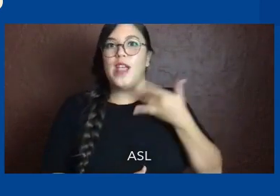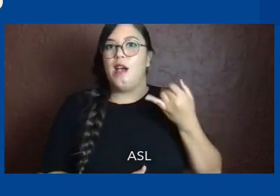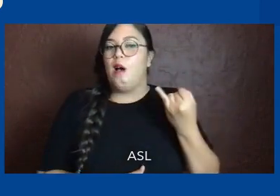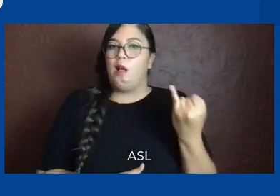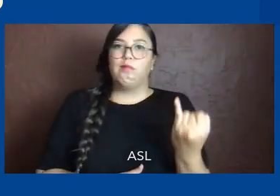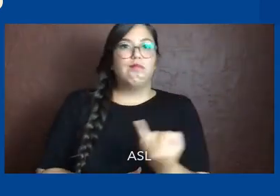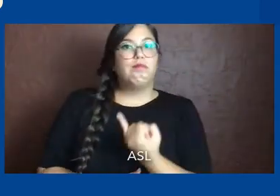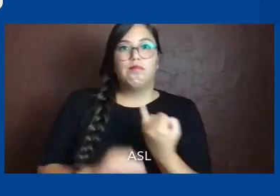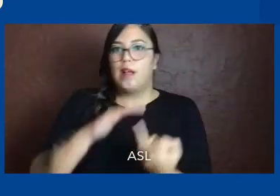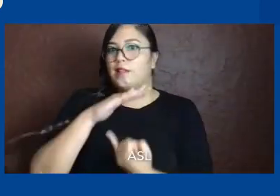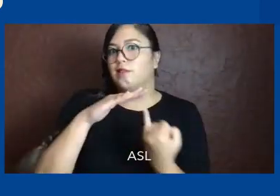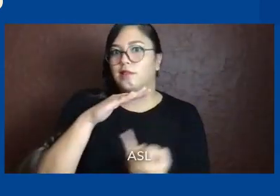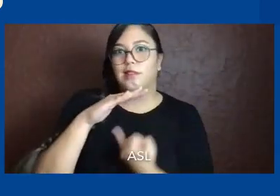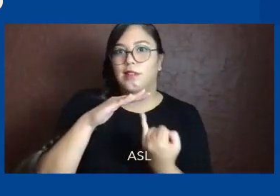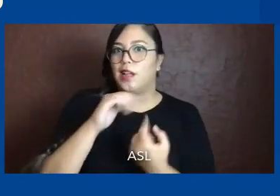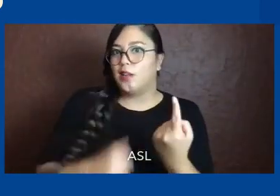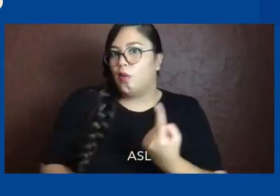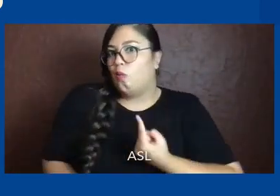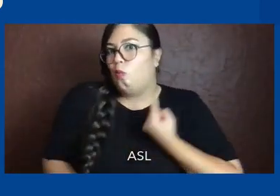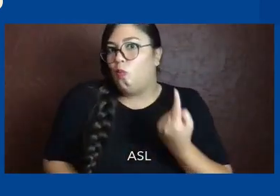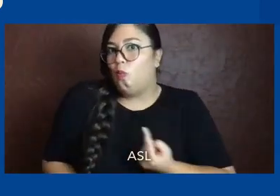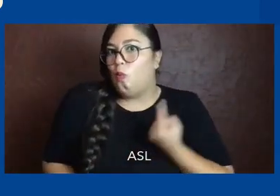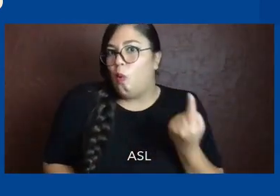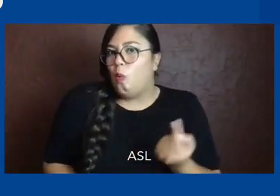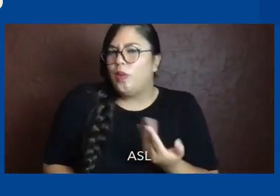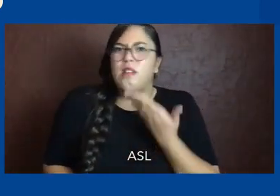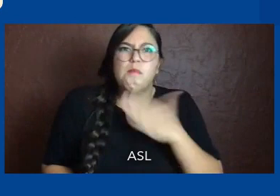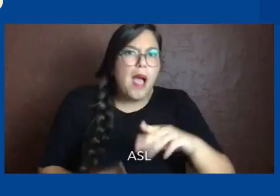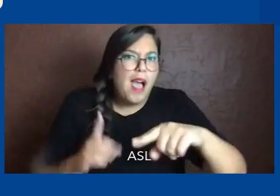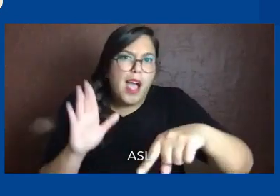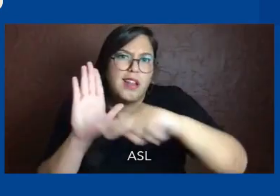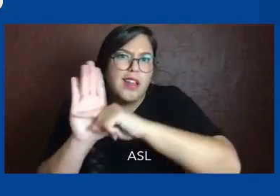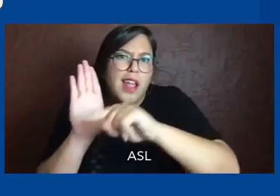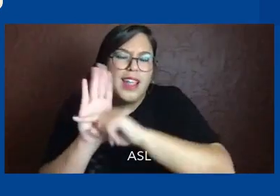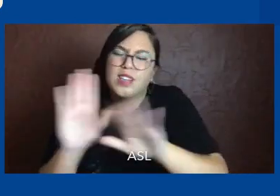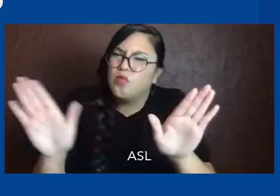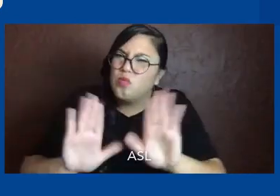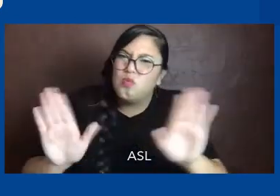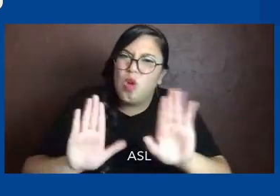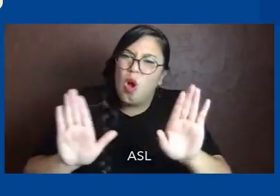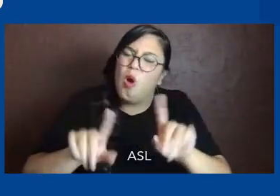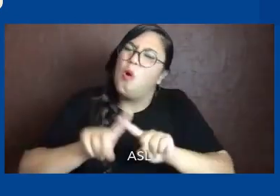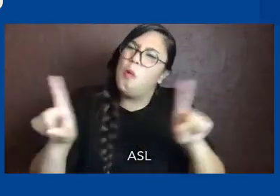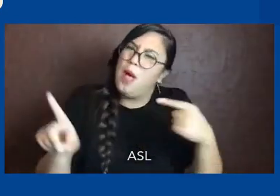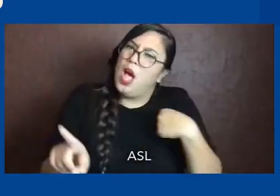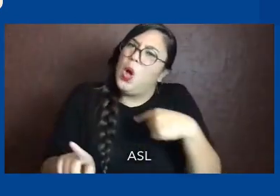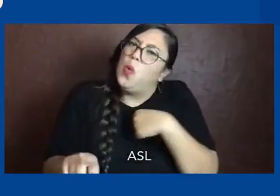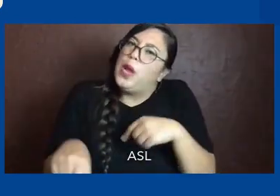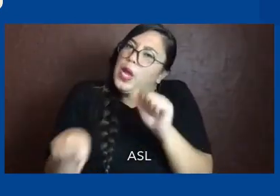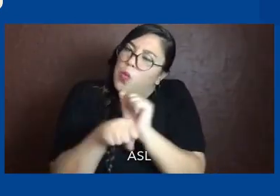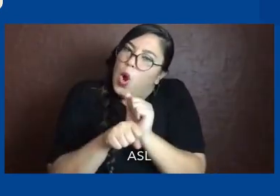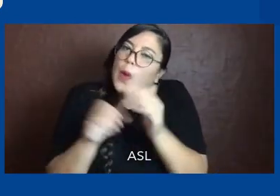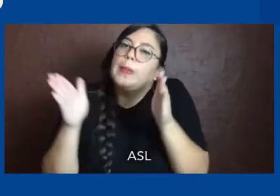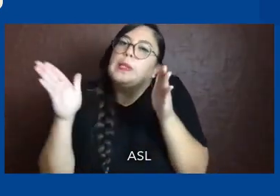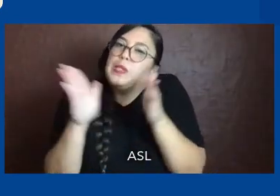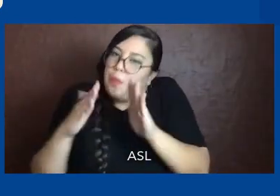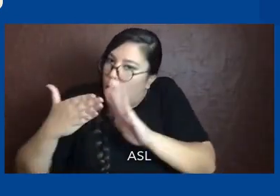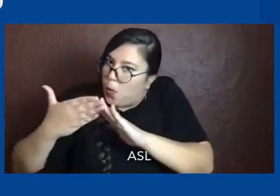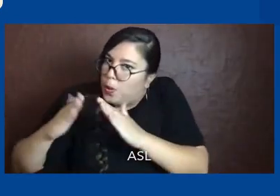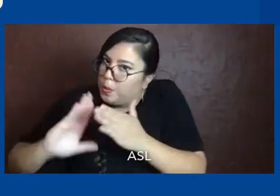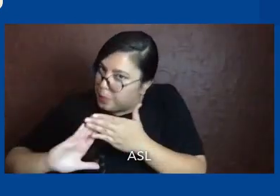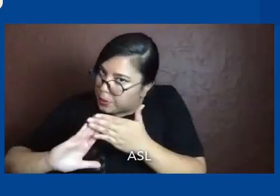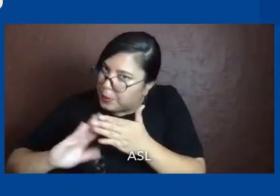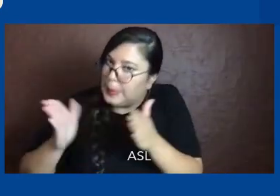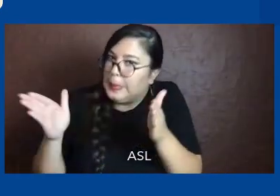not necessarily a bad thing. We work in these little fiefdoms. We have these little communities of people that we know, and